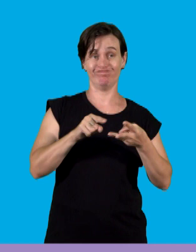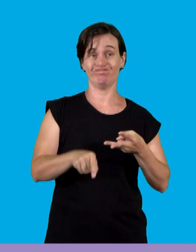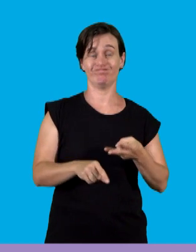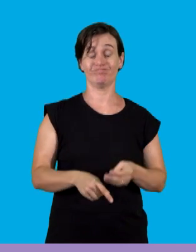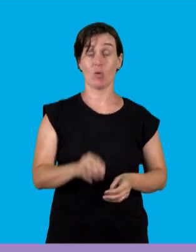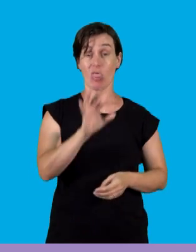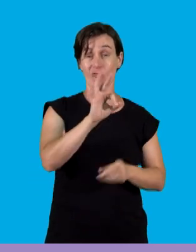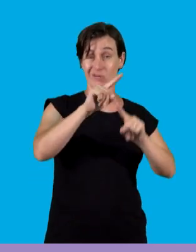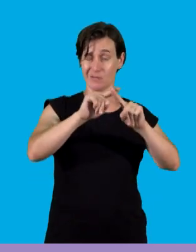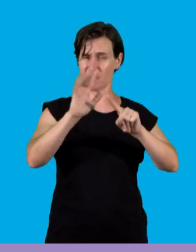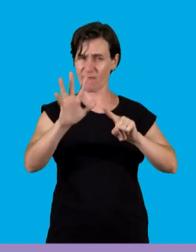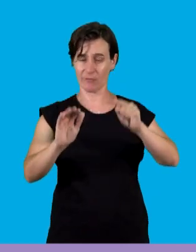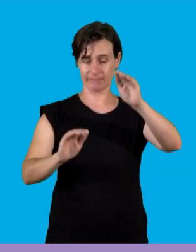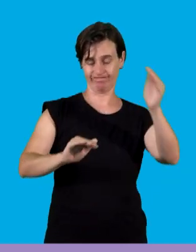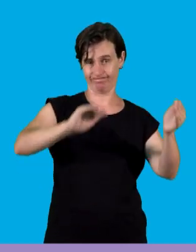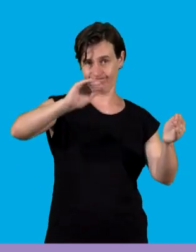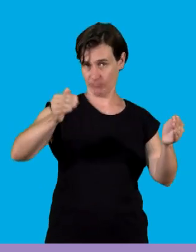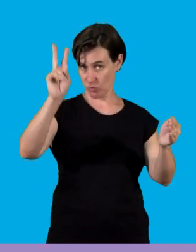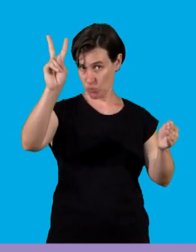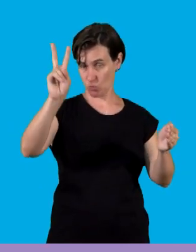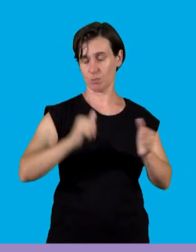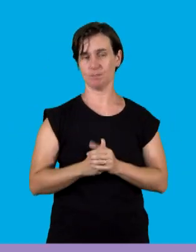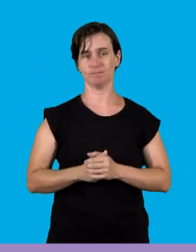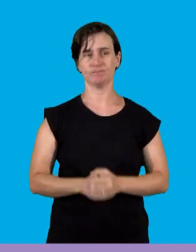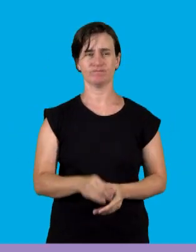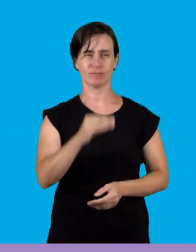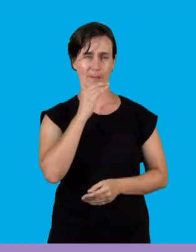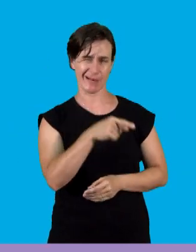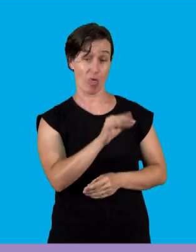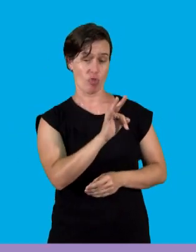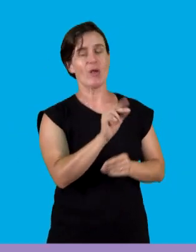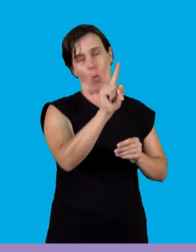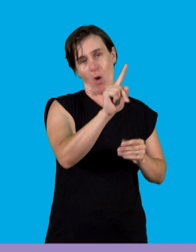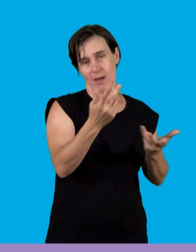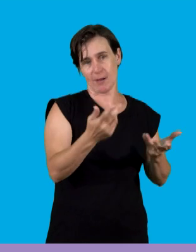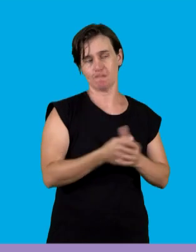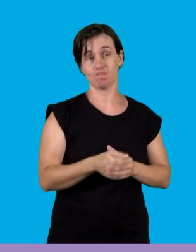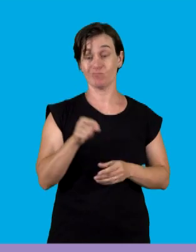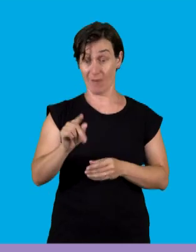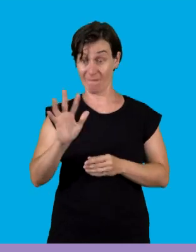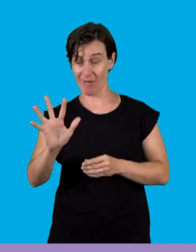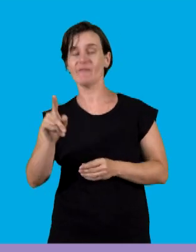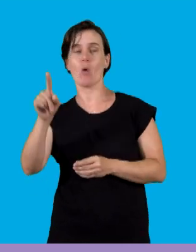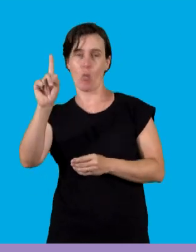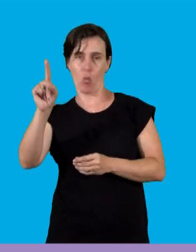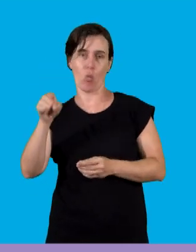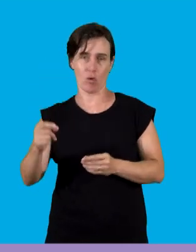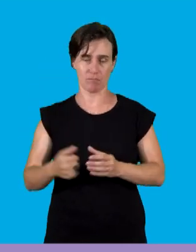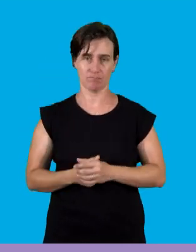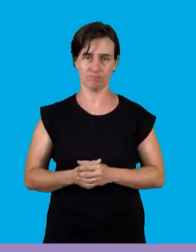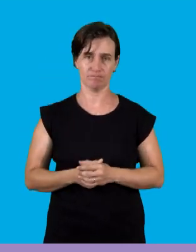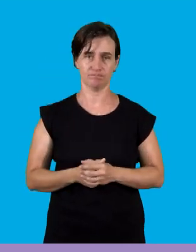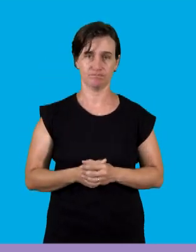3 multiplied by 5, and this is raised to an exponent 2. Now the 3 has an exponent of 1 and the 5 has an